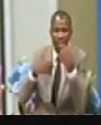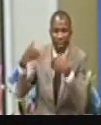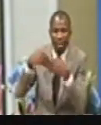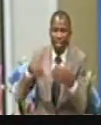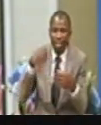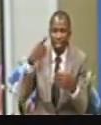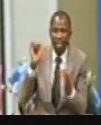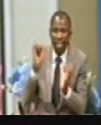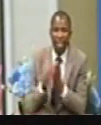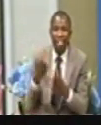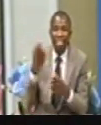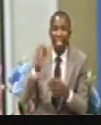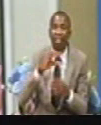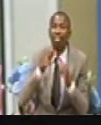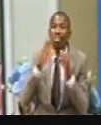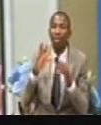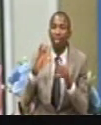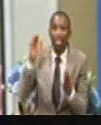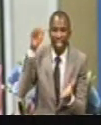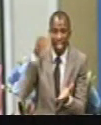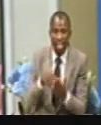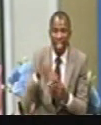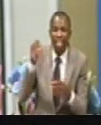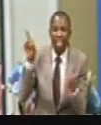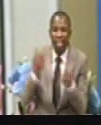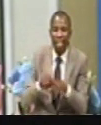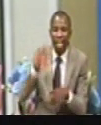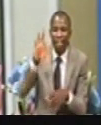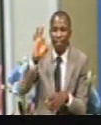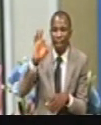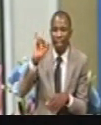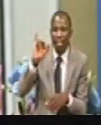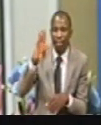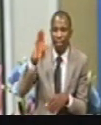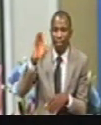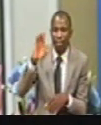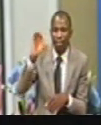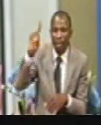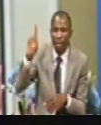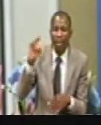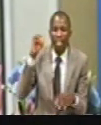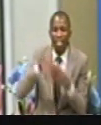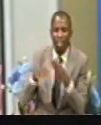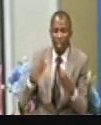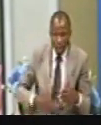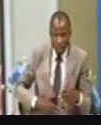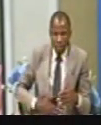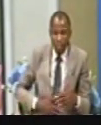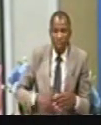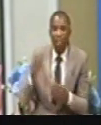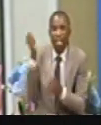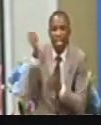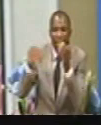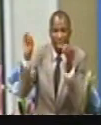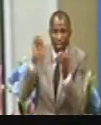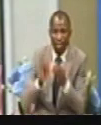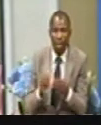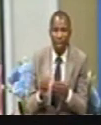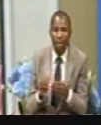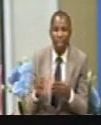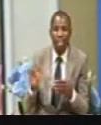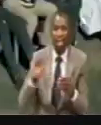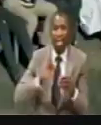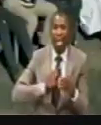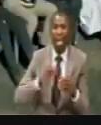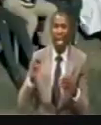and everything, they came out and said, woman, there's nothing like fibroid in your womb. Your